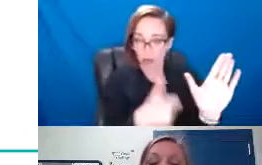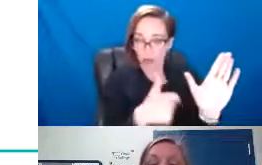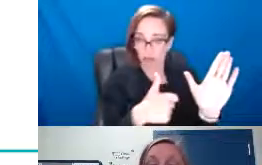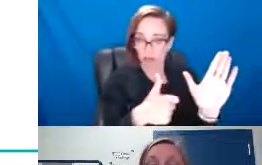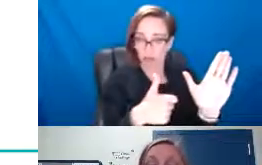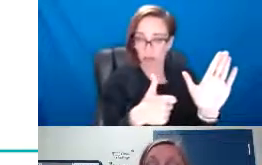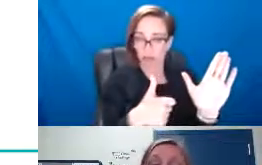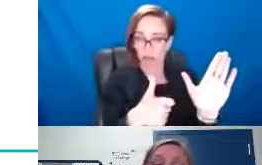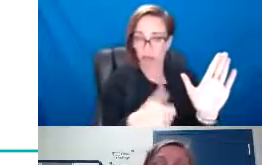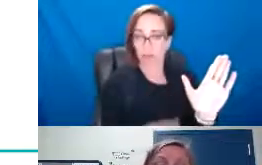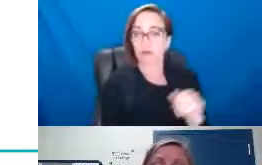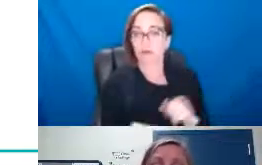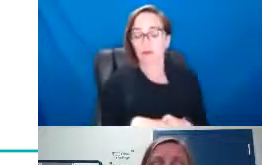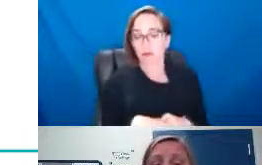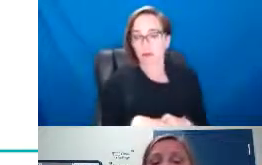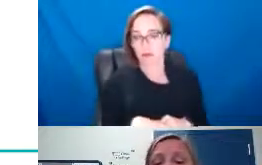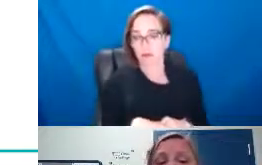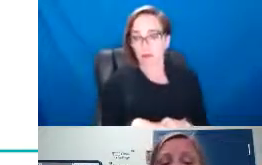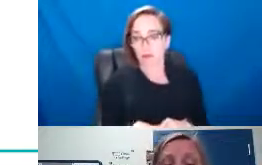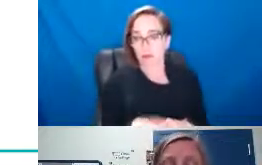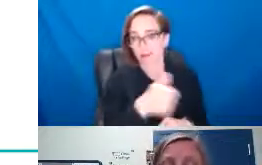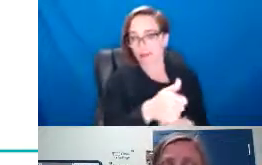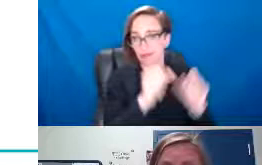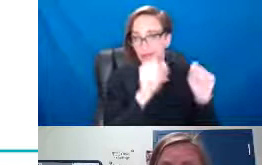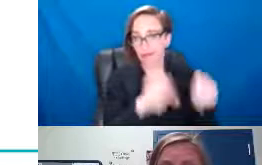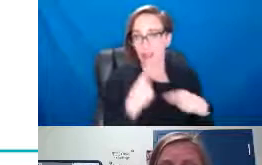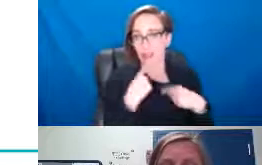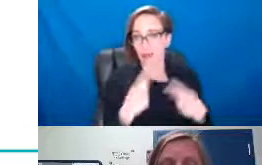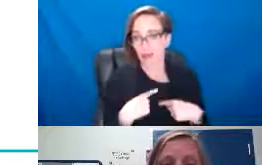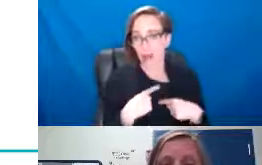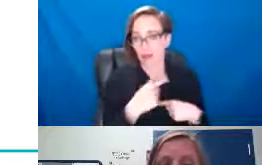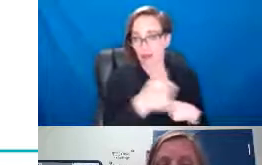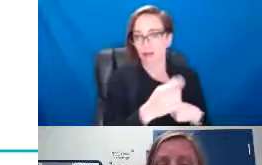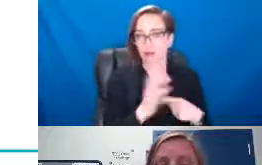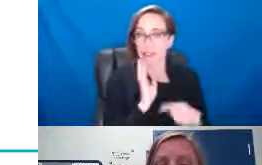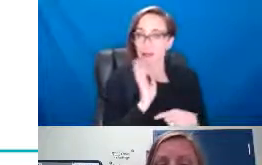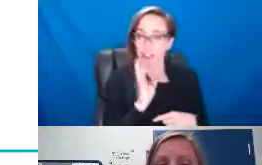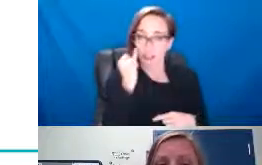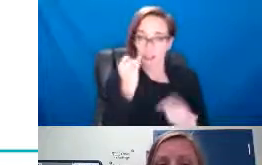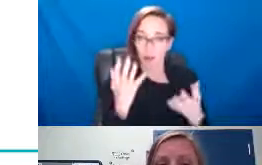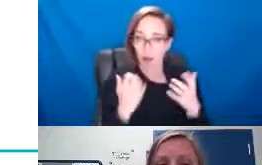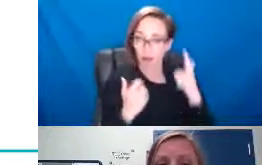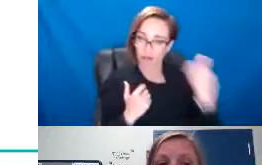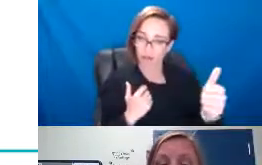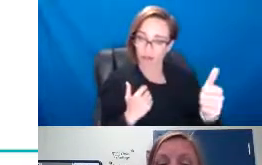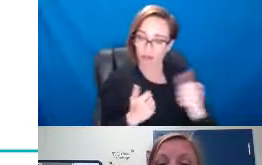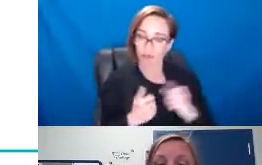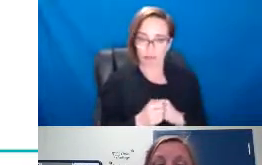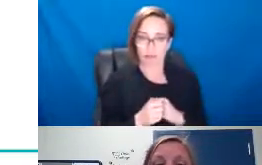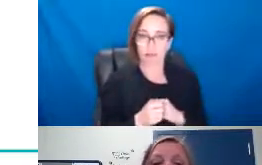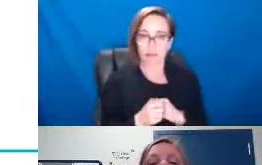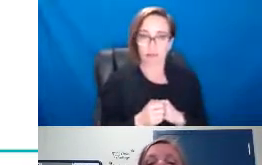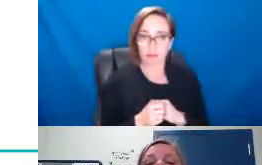with that asks the question, they can respond back to you in speech. All right.